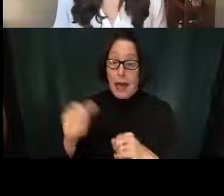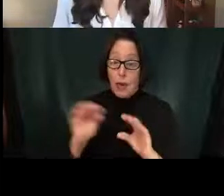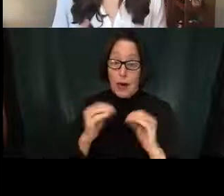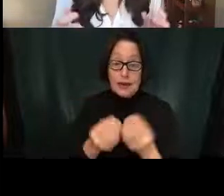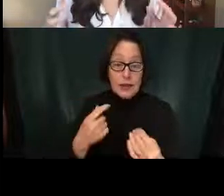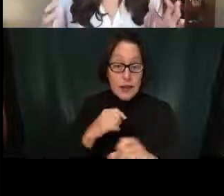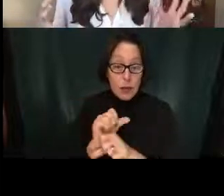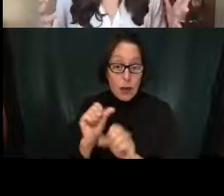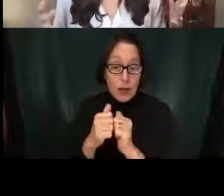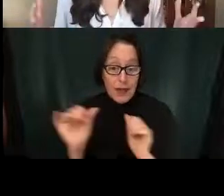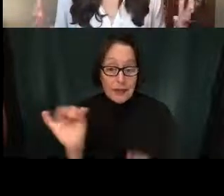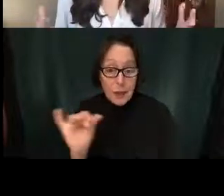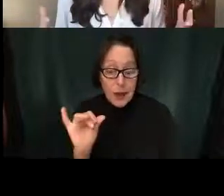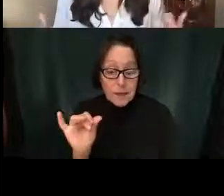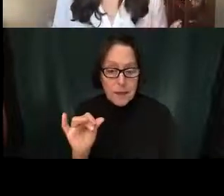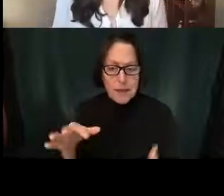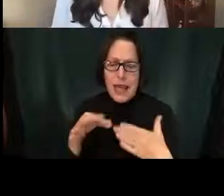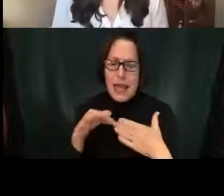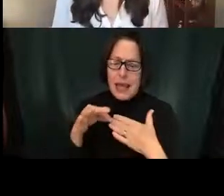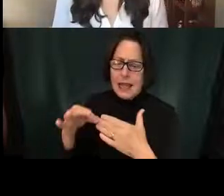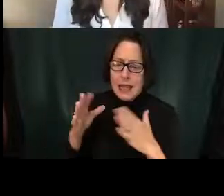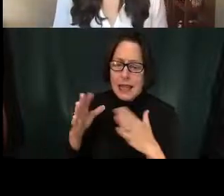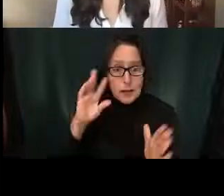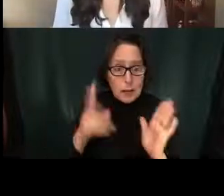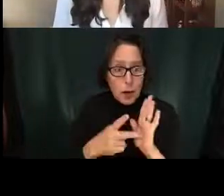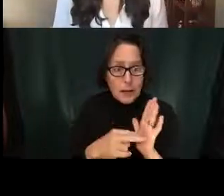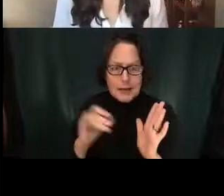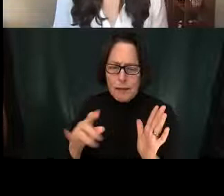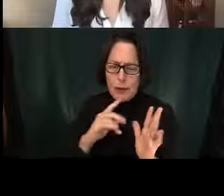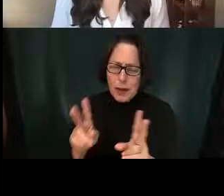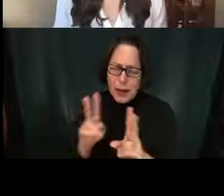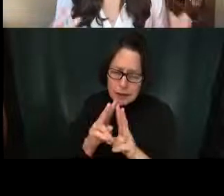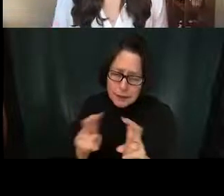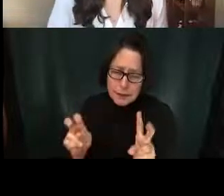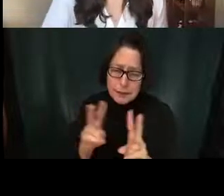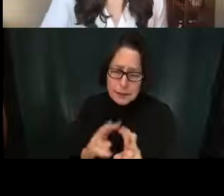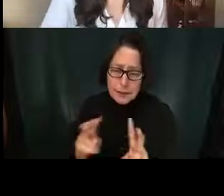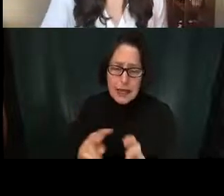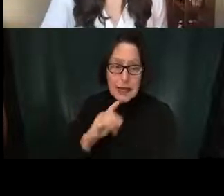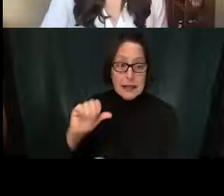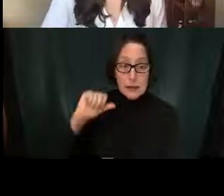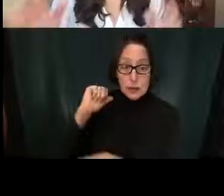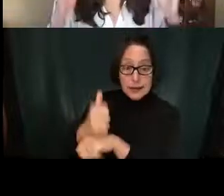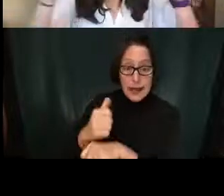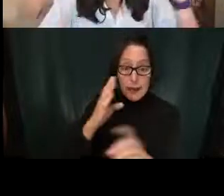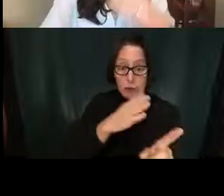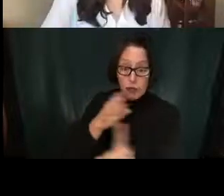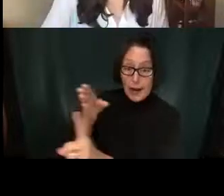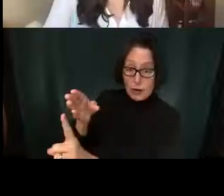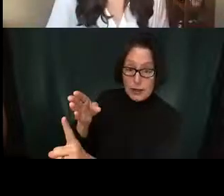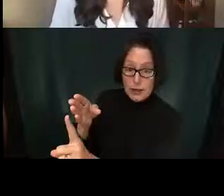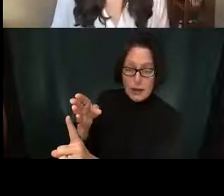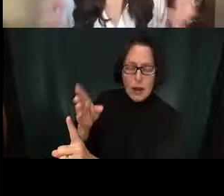well. And a leader's purpose, if we boil it down really to the essence, is to set the direction, so where we're